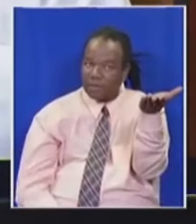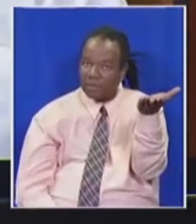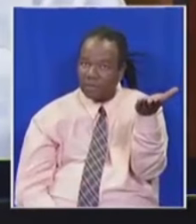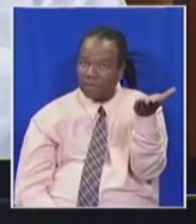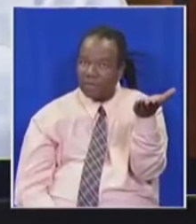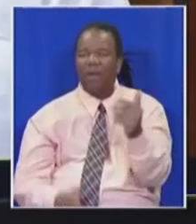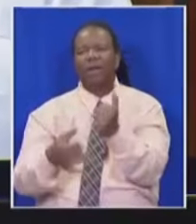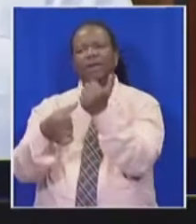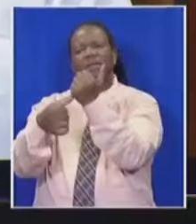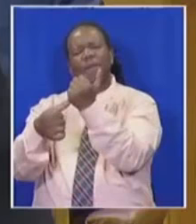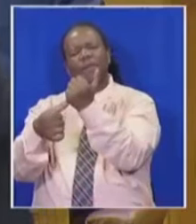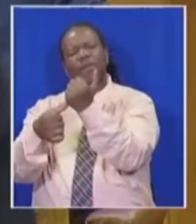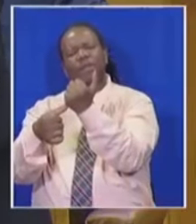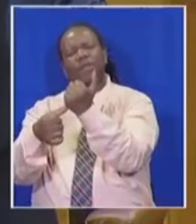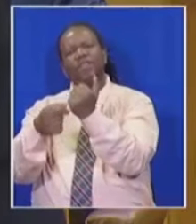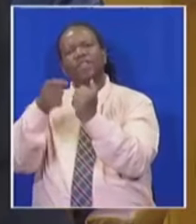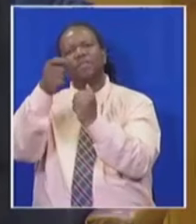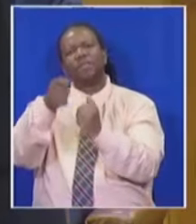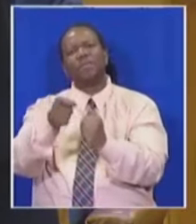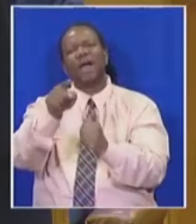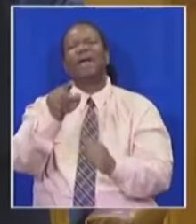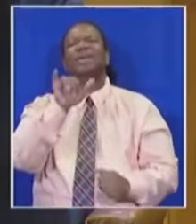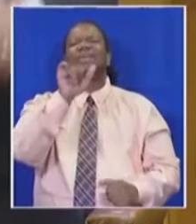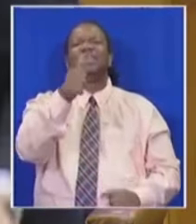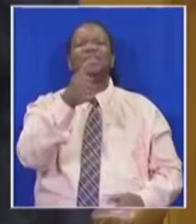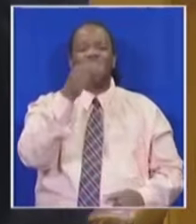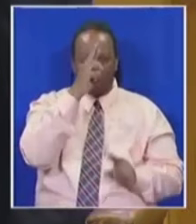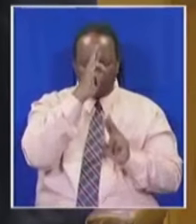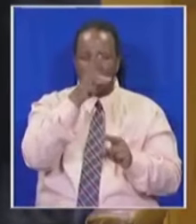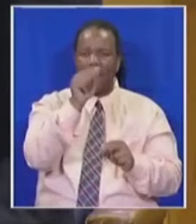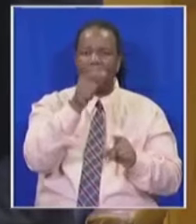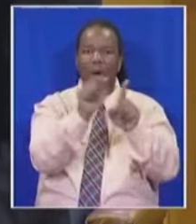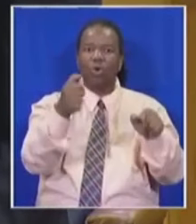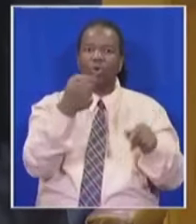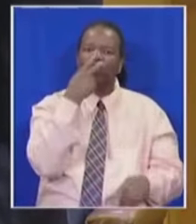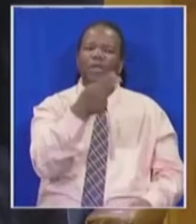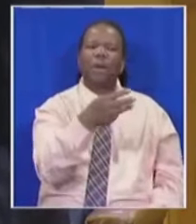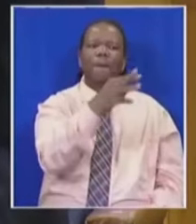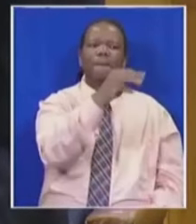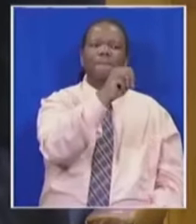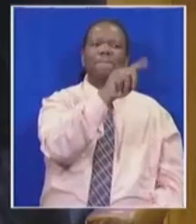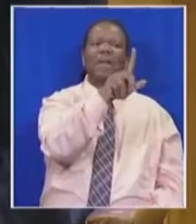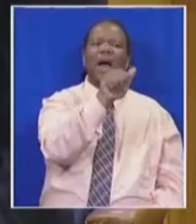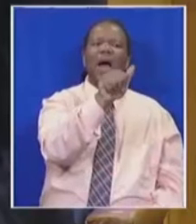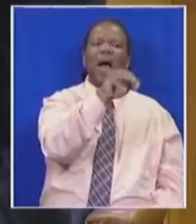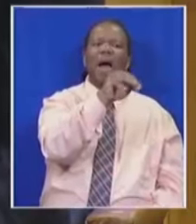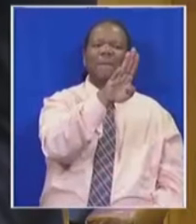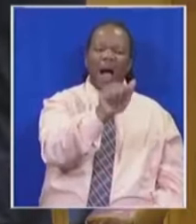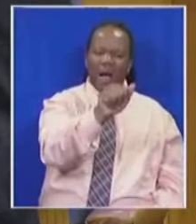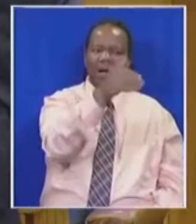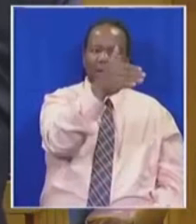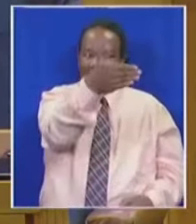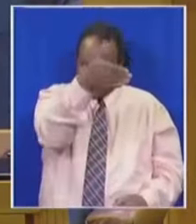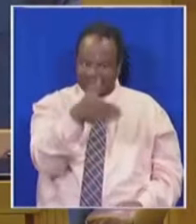Deputy Speaker. It's the honourable member in front of the marble pillar there. It's the same member who's been warned about this repeatedly in the